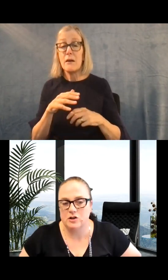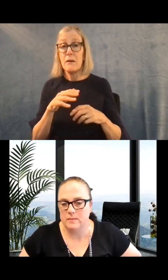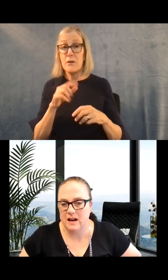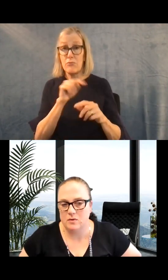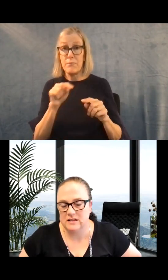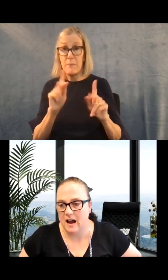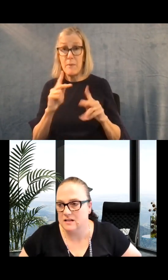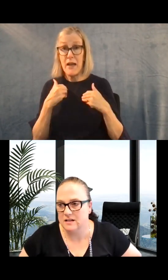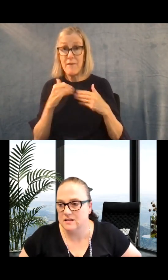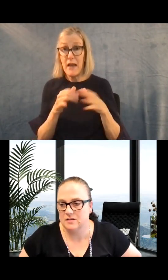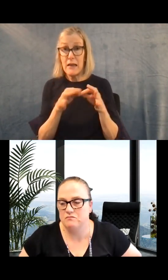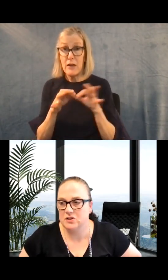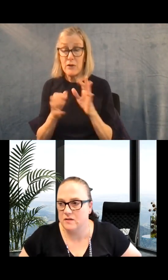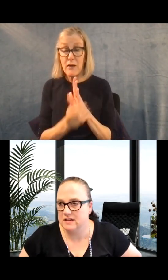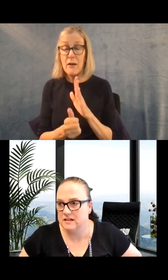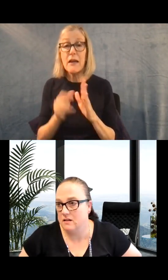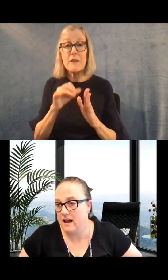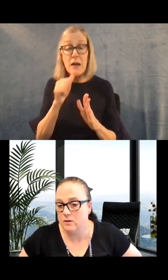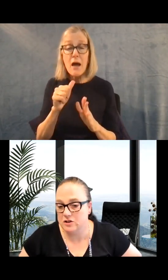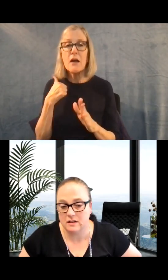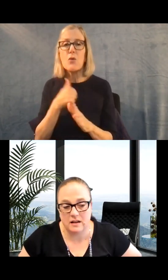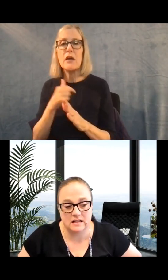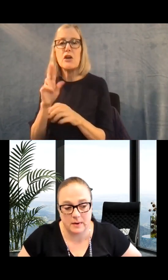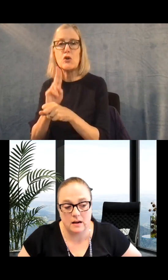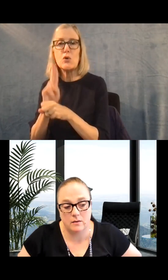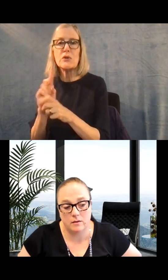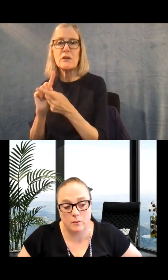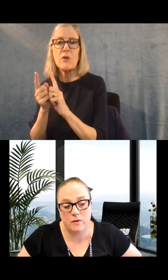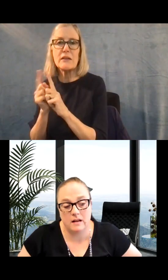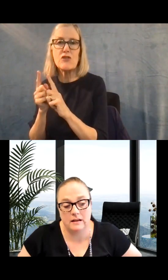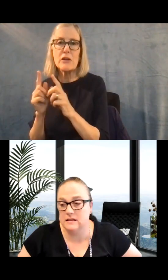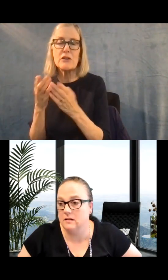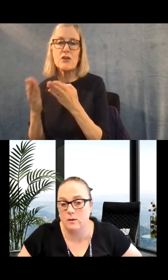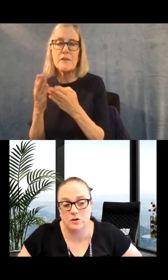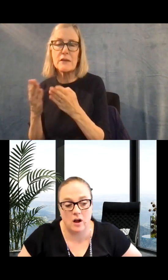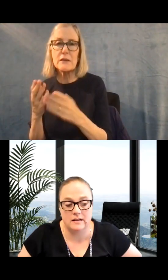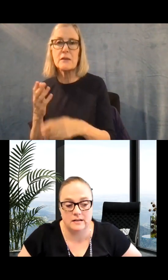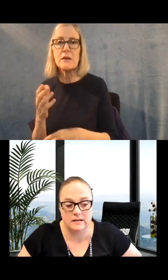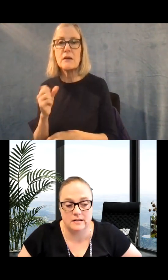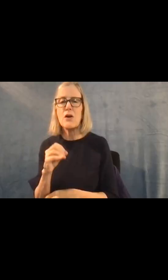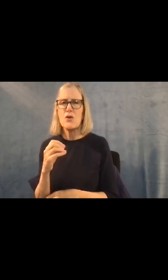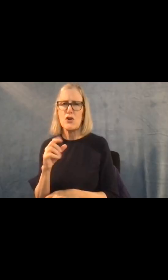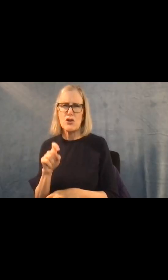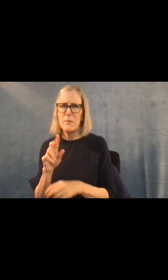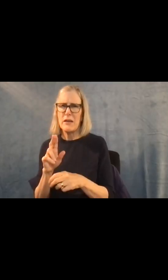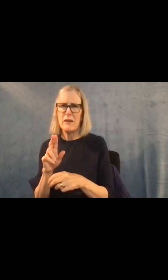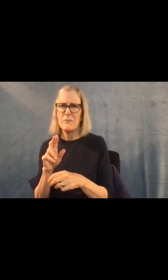people really should be able to access services in the language that they speak through at least the language lines.